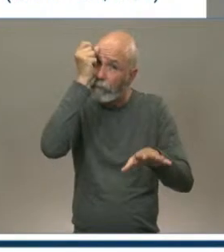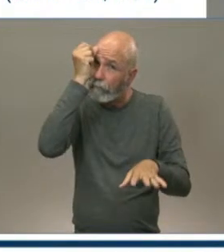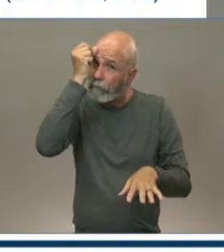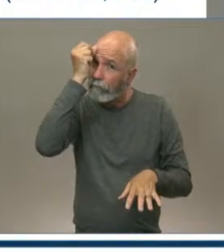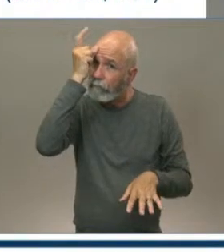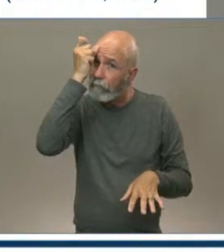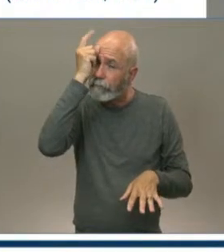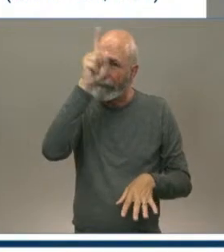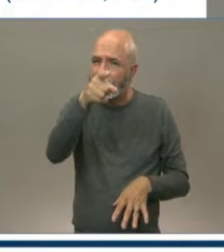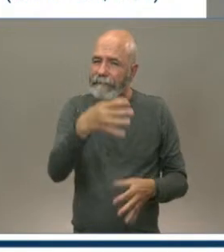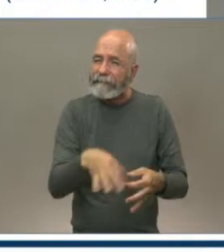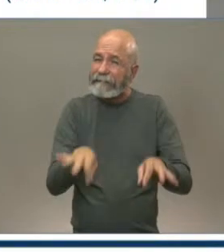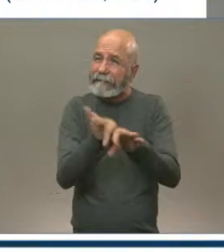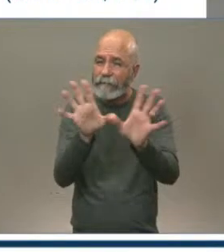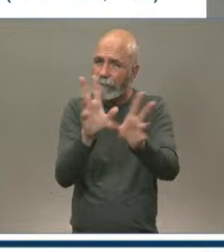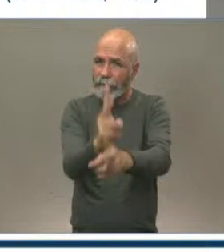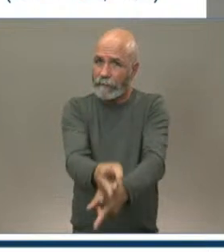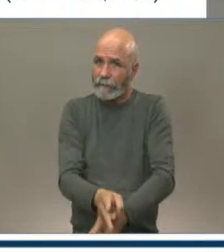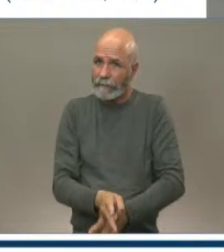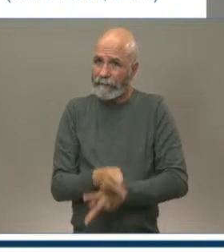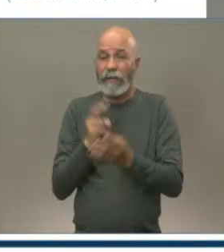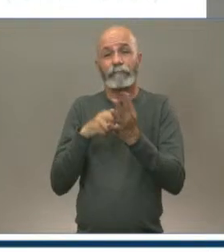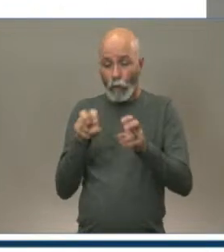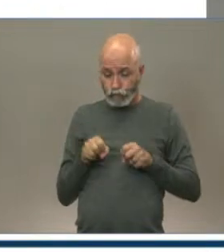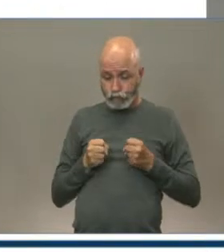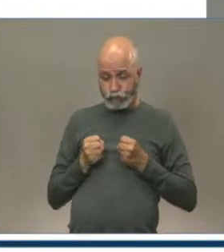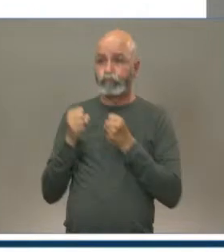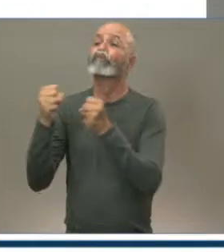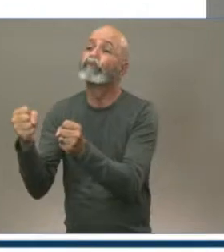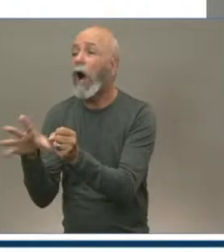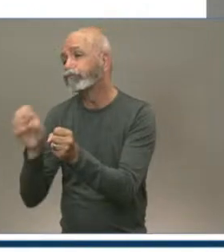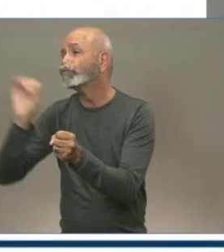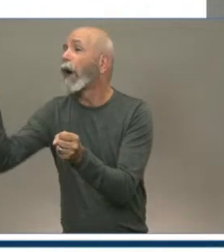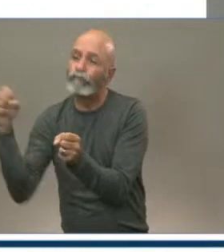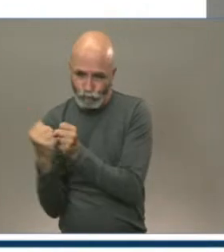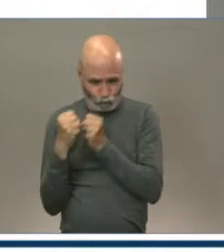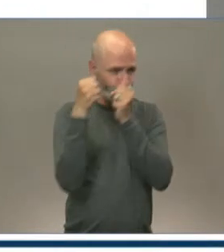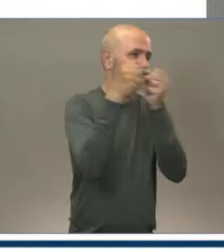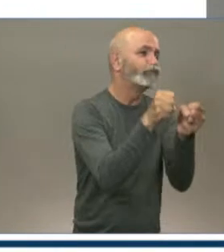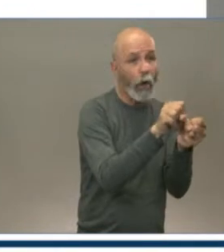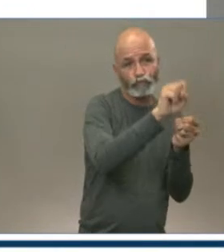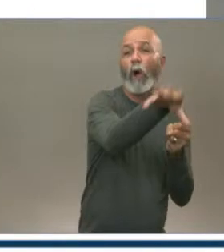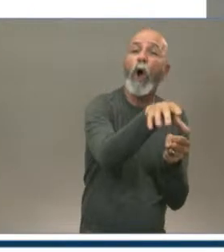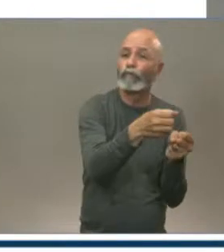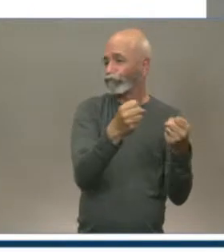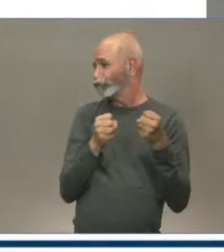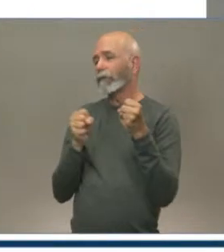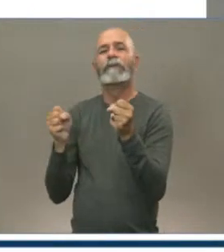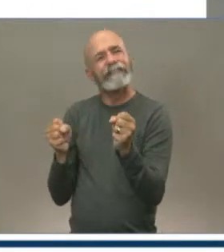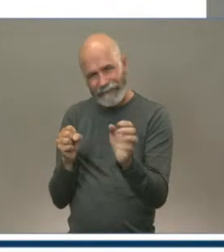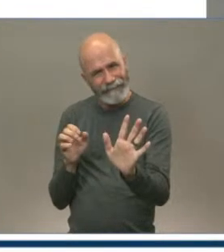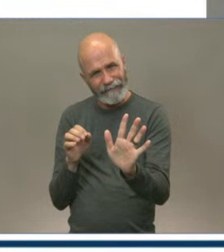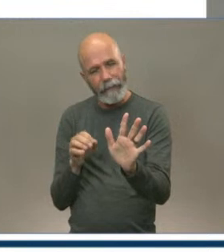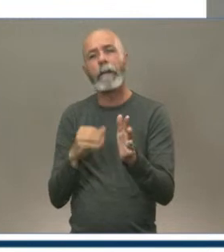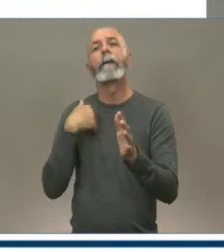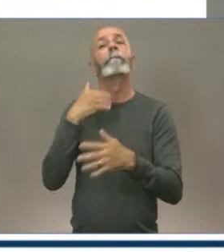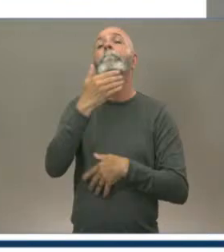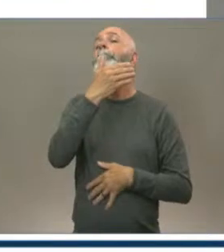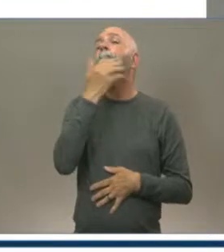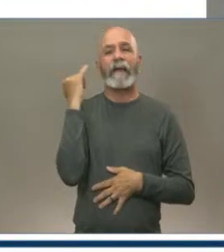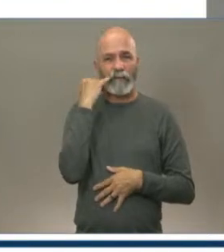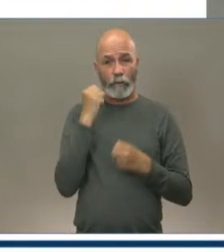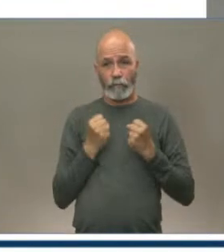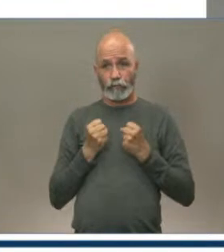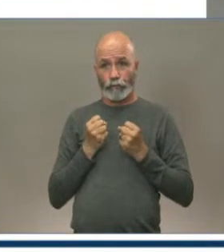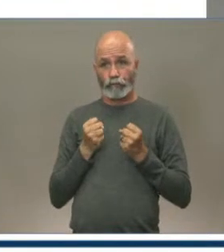any other stops. Do things in a contactless way. Use drive-thrus and wear masks if you're in close contact